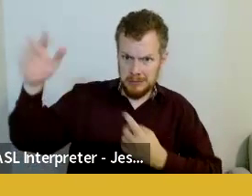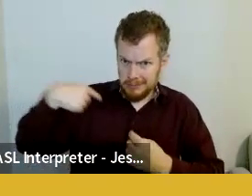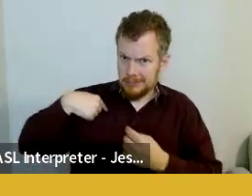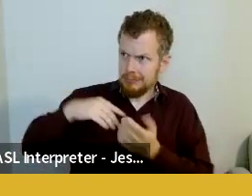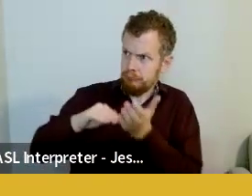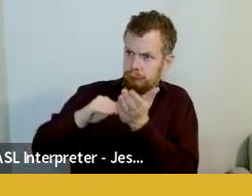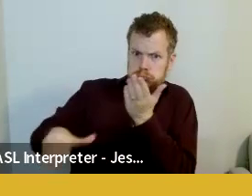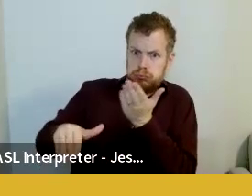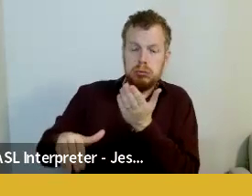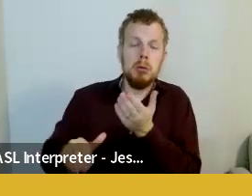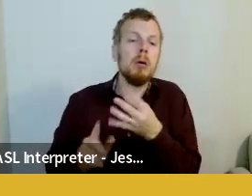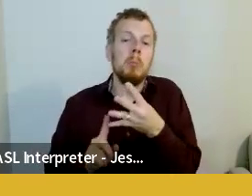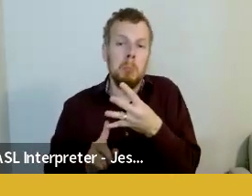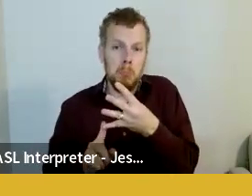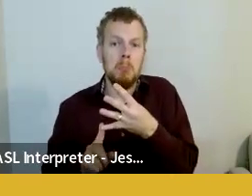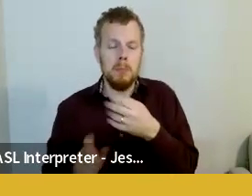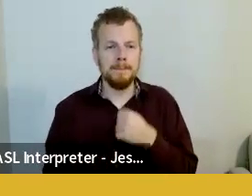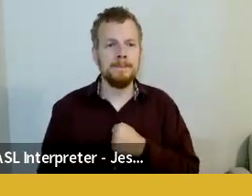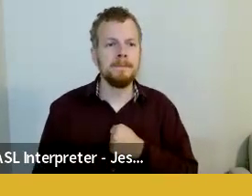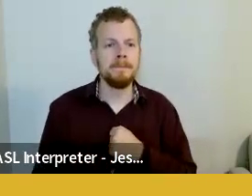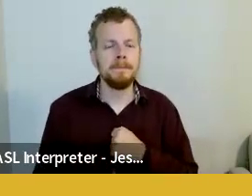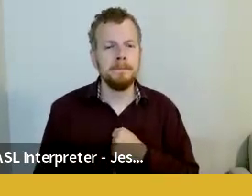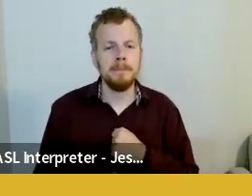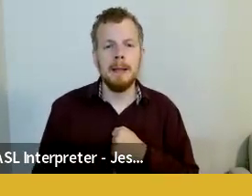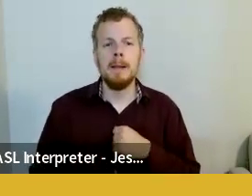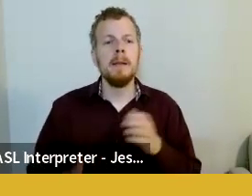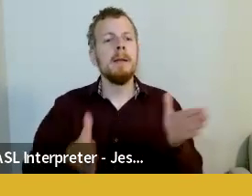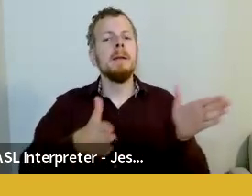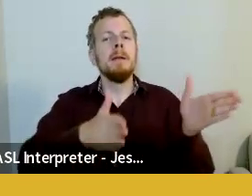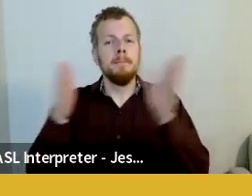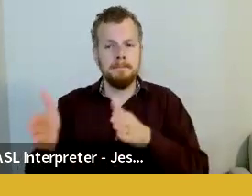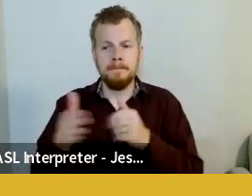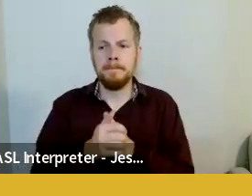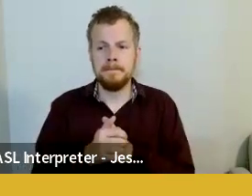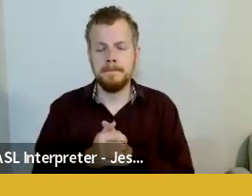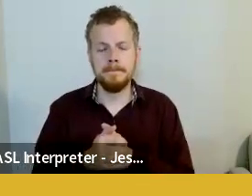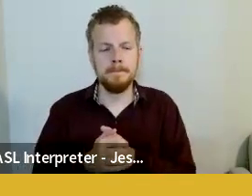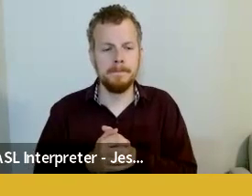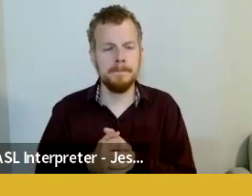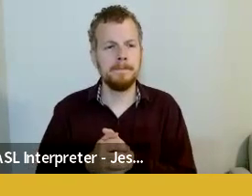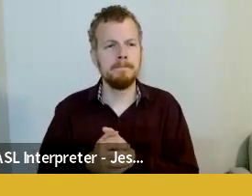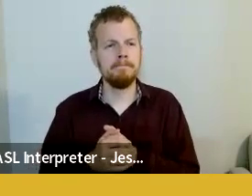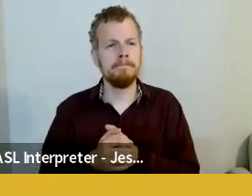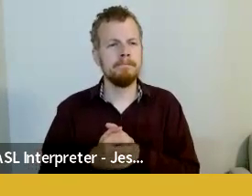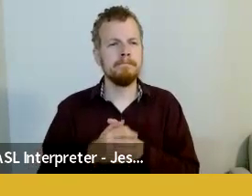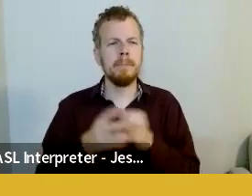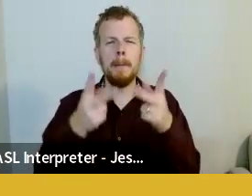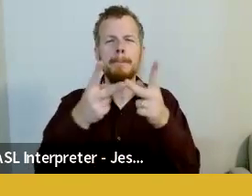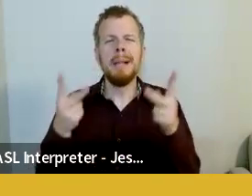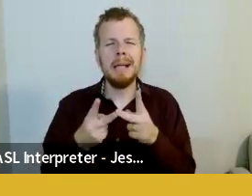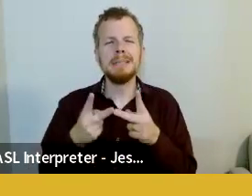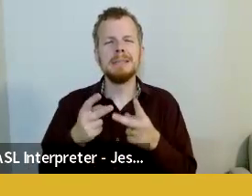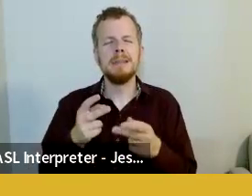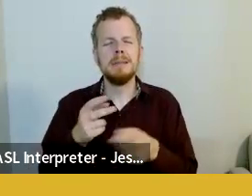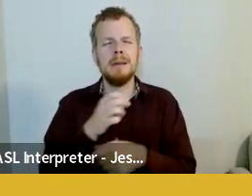All right. So here we have a list of the neighborhood energy centers in the